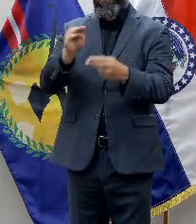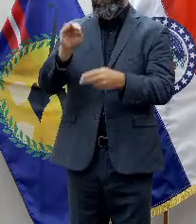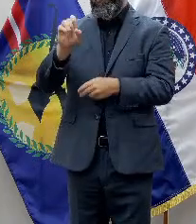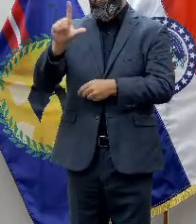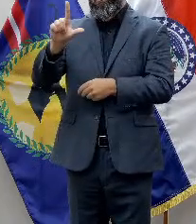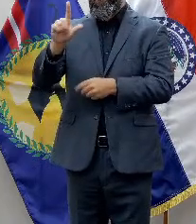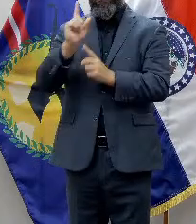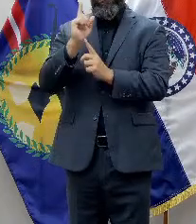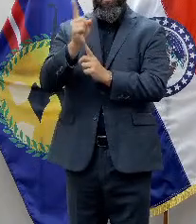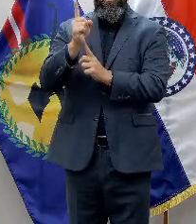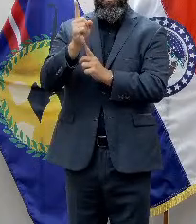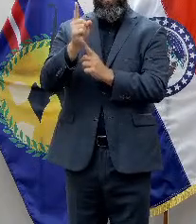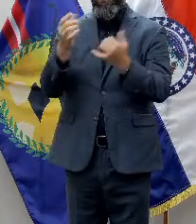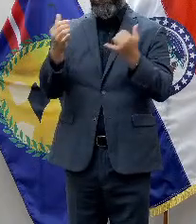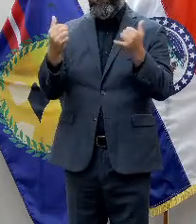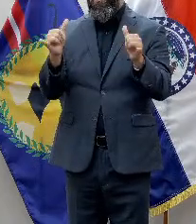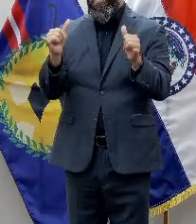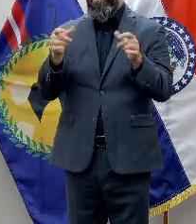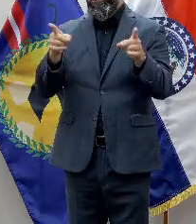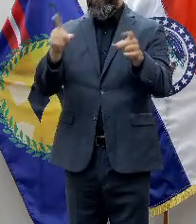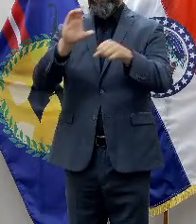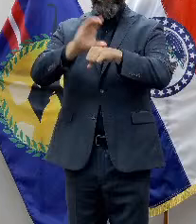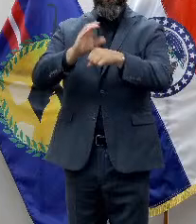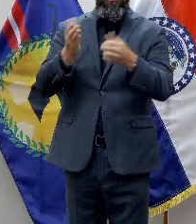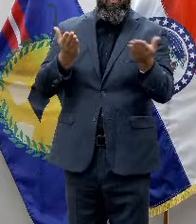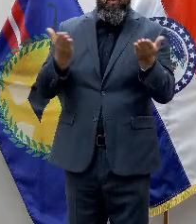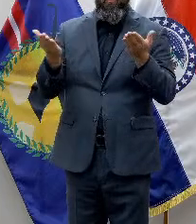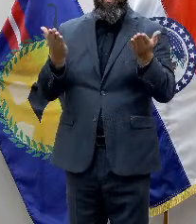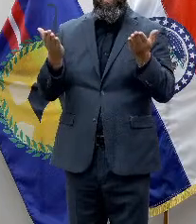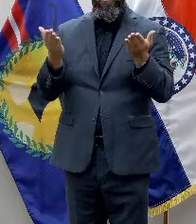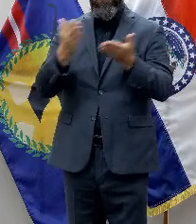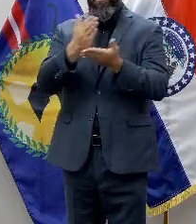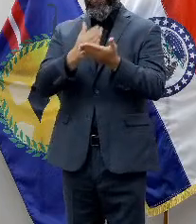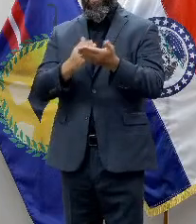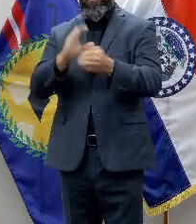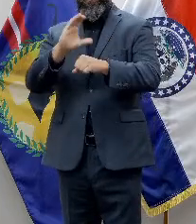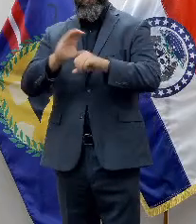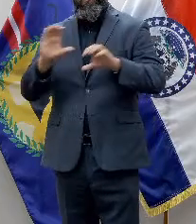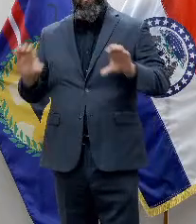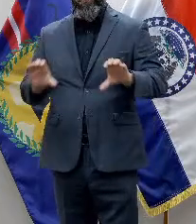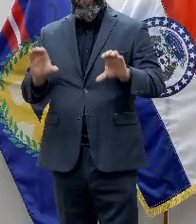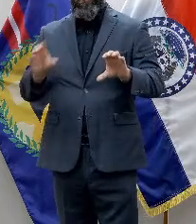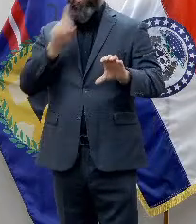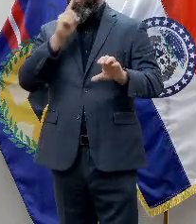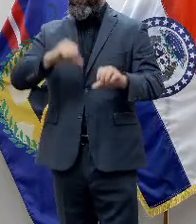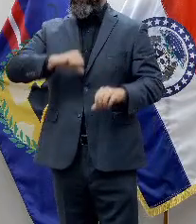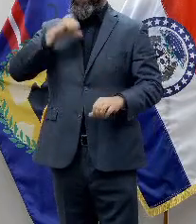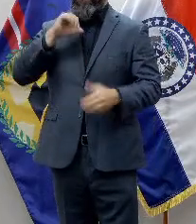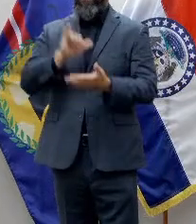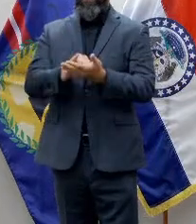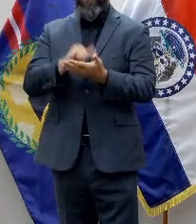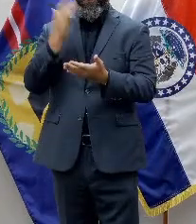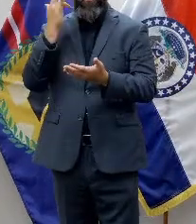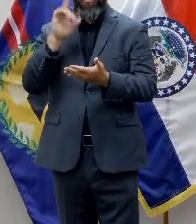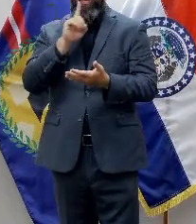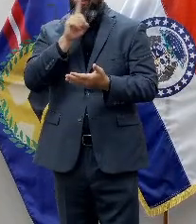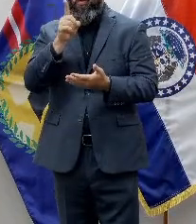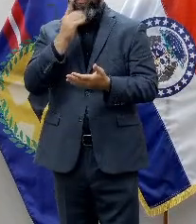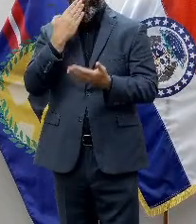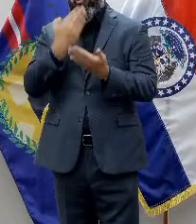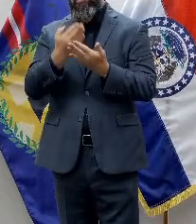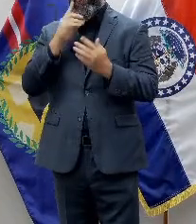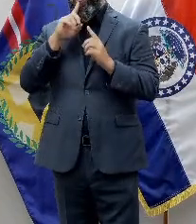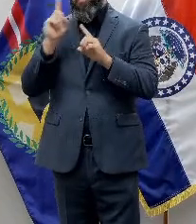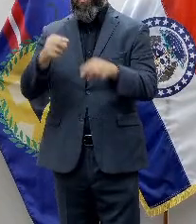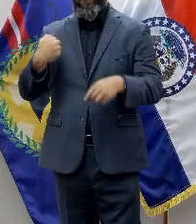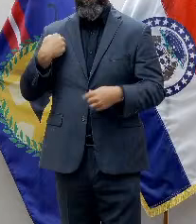been played during church services and as part of church activities. So we're really proud of those because those have had a really good response so